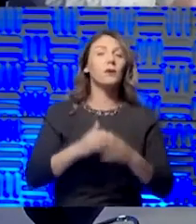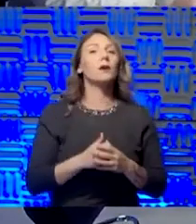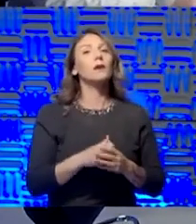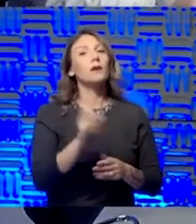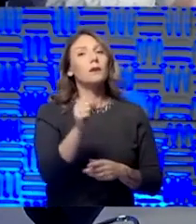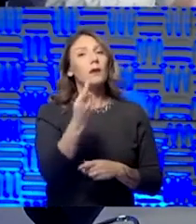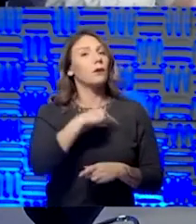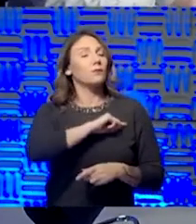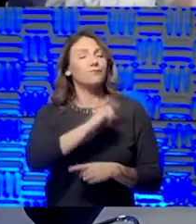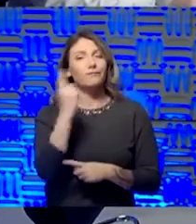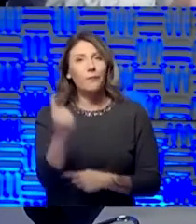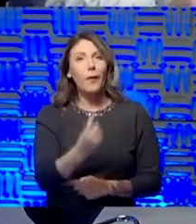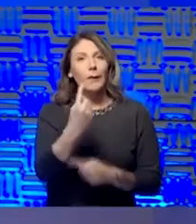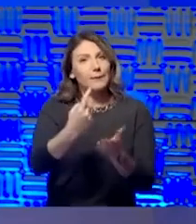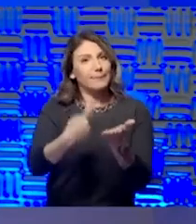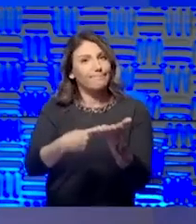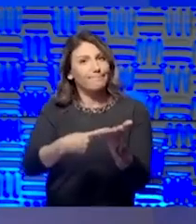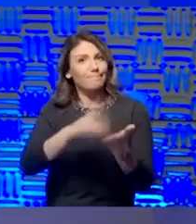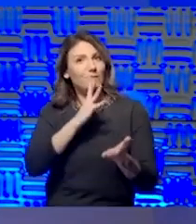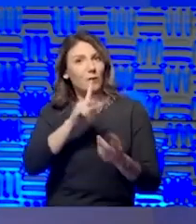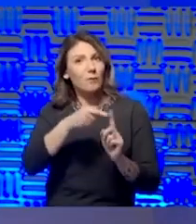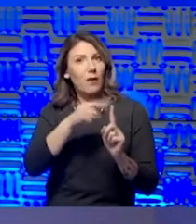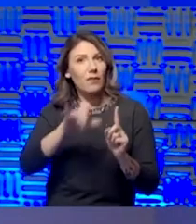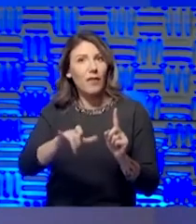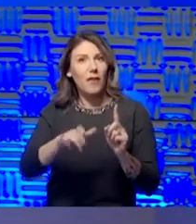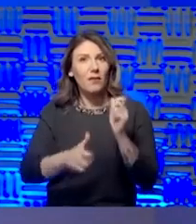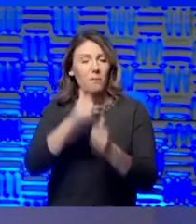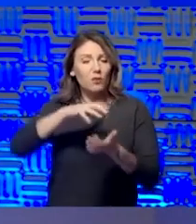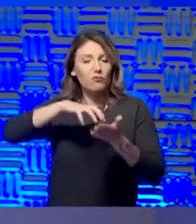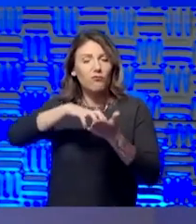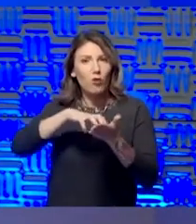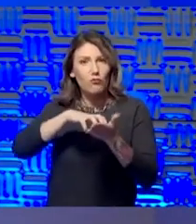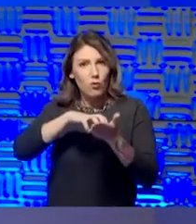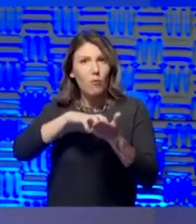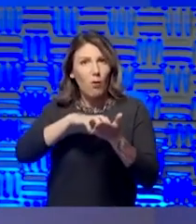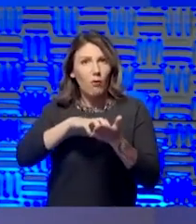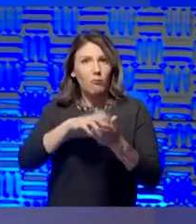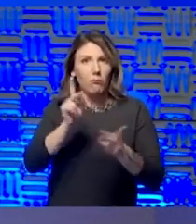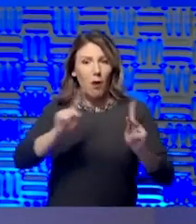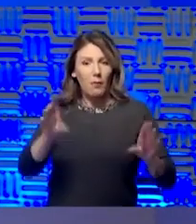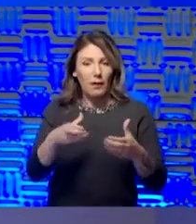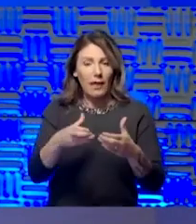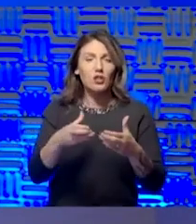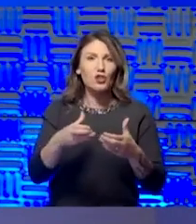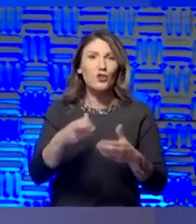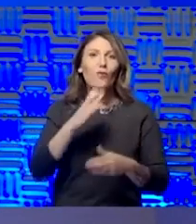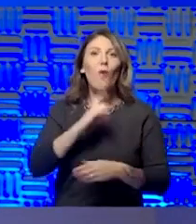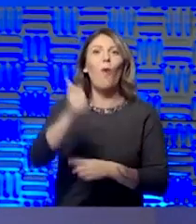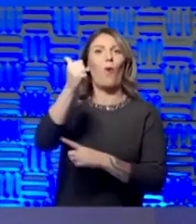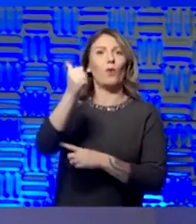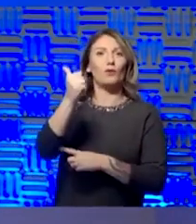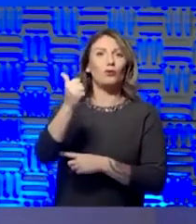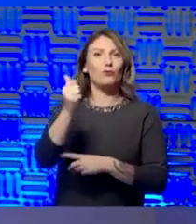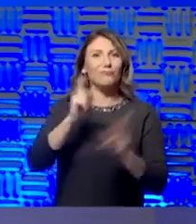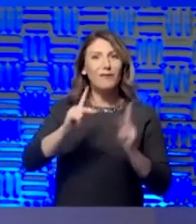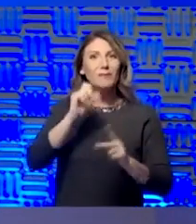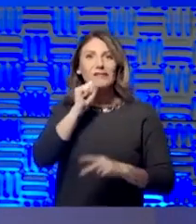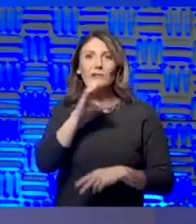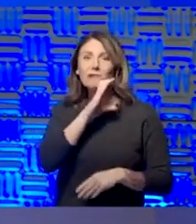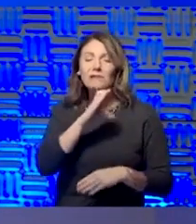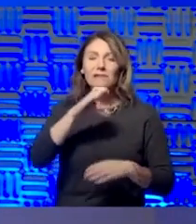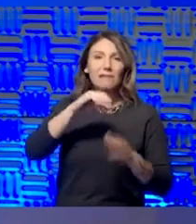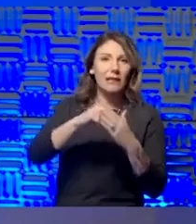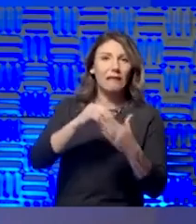we've always talked about. You know, we've talked about our most vulnerable populations, our older populations in the nursing home. But this also includes those